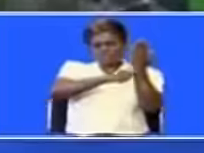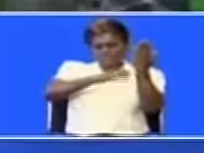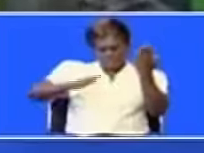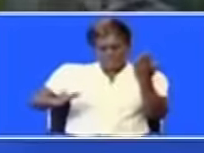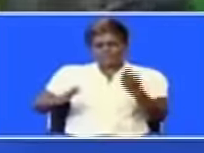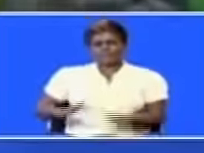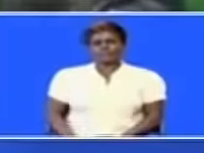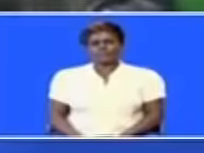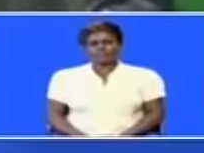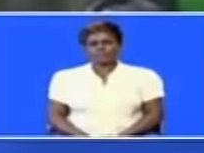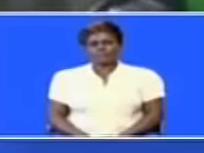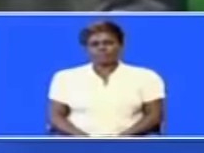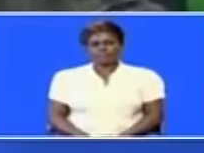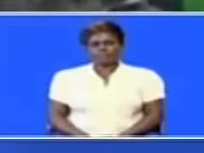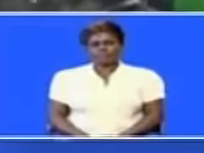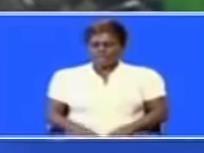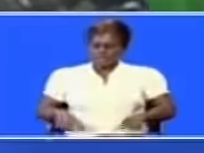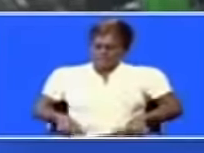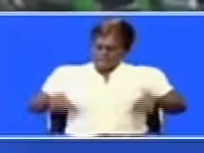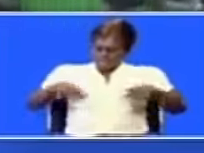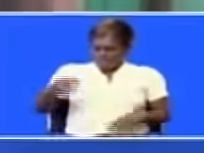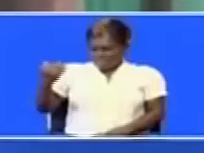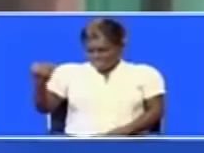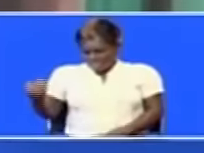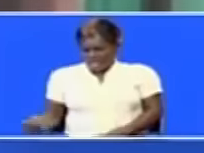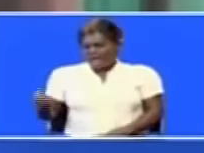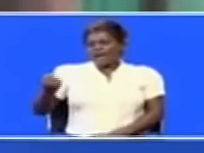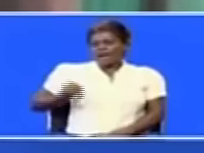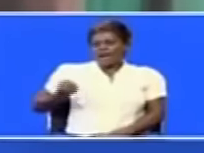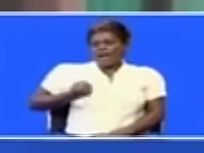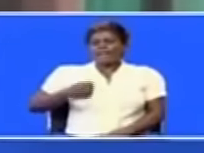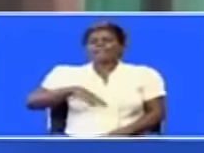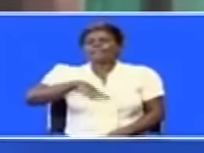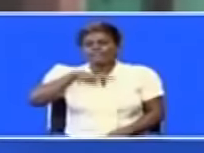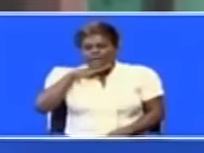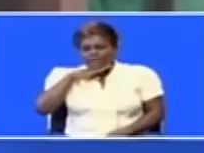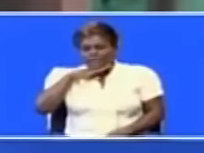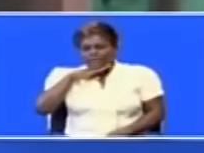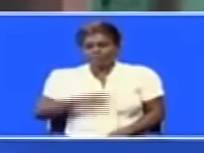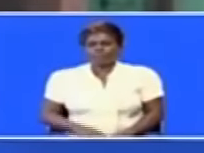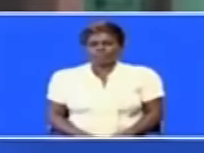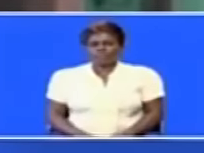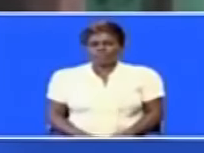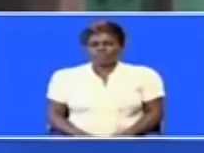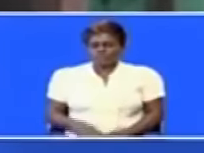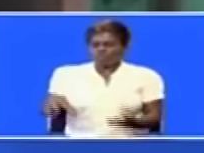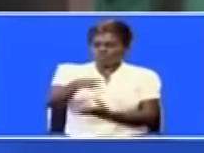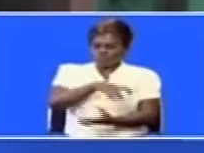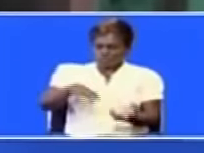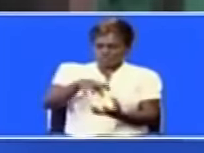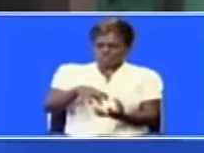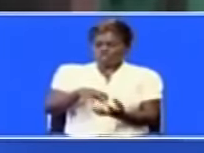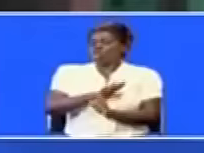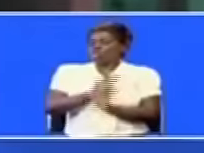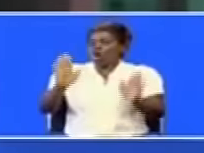parts. The life of a young ambitious lady cut short by the clasps of death. A tragedy that no